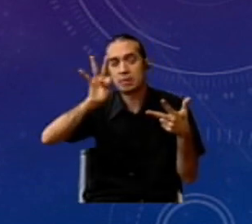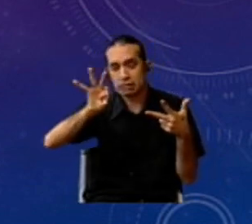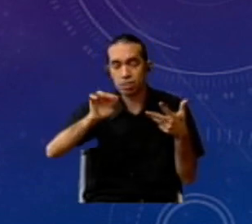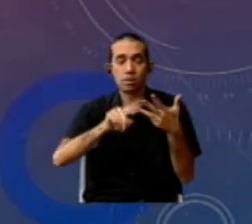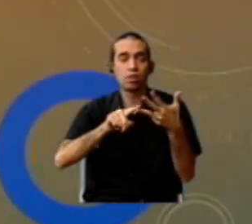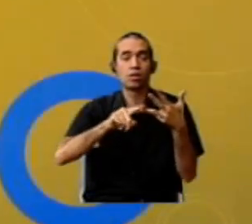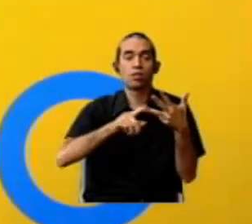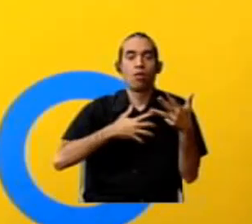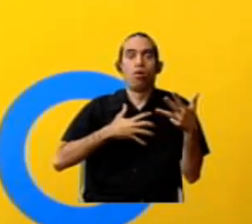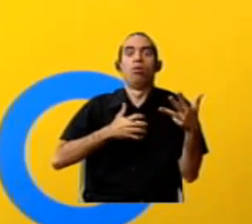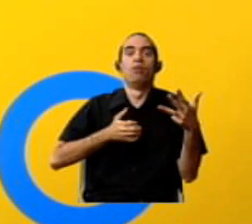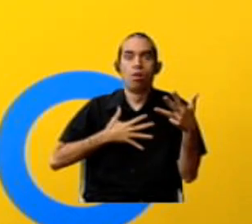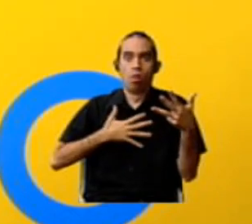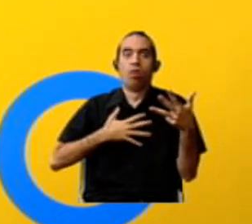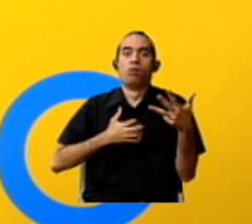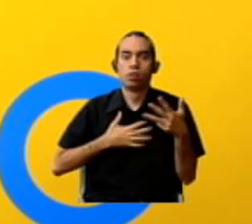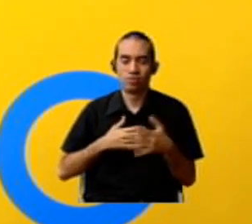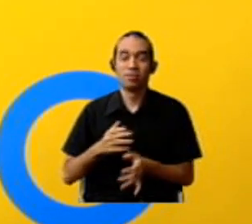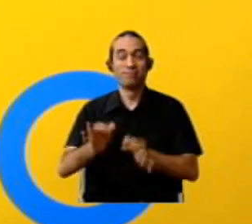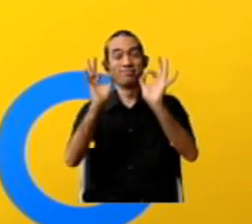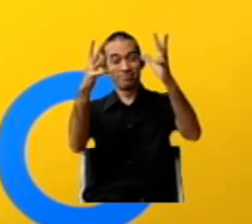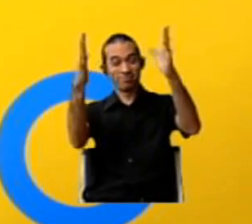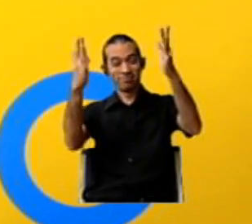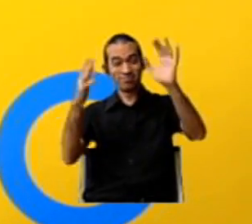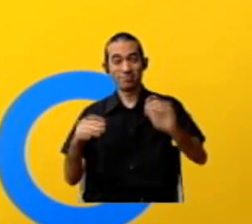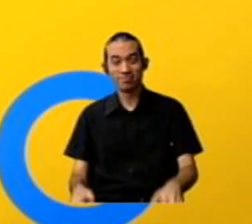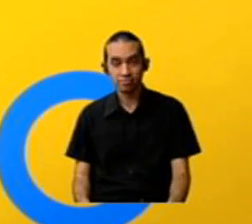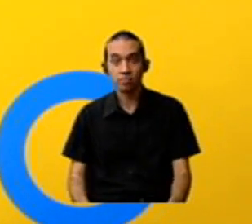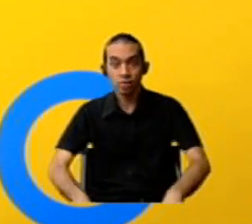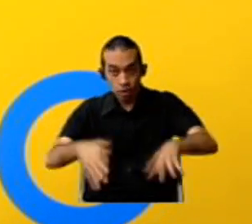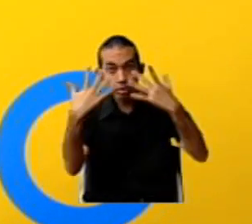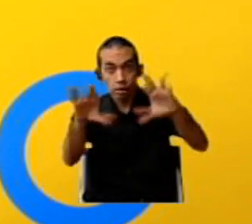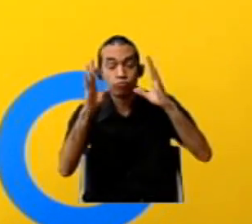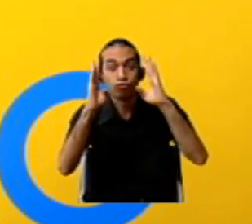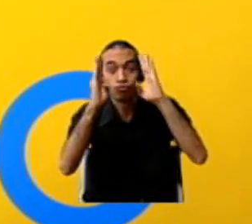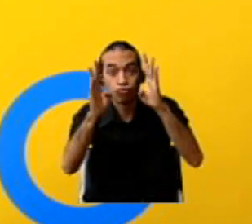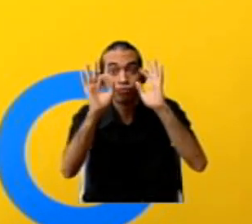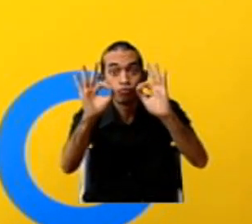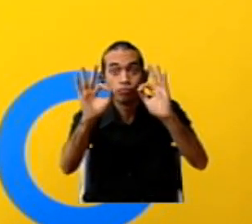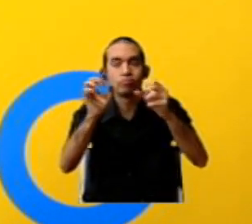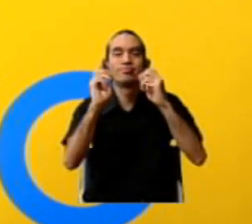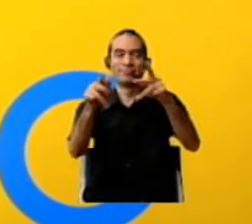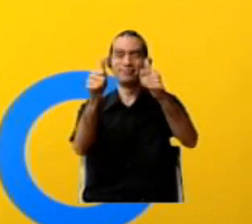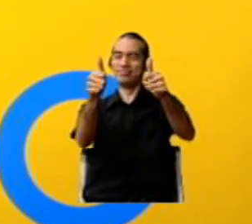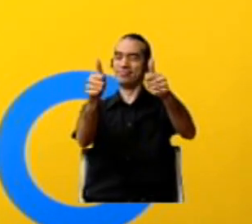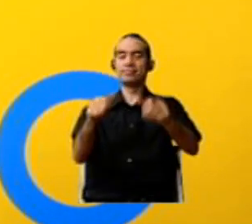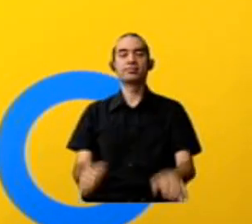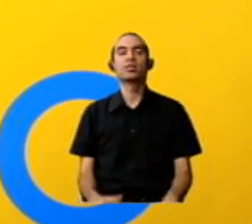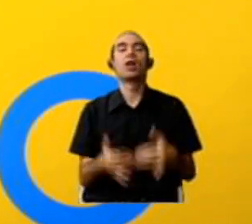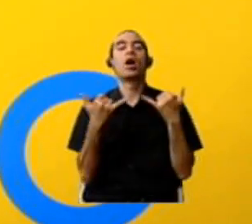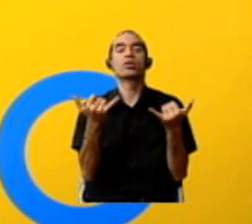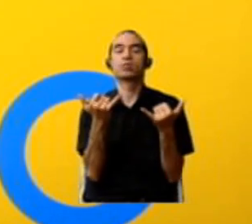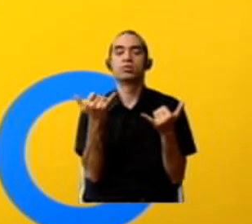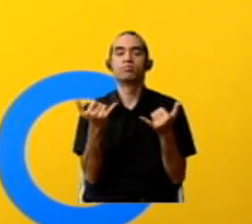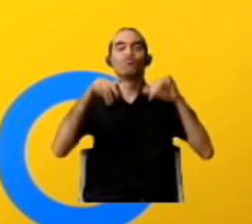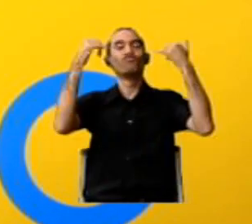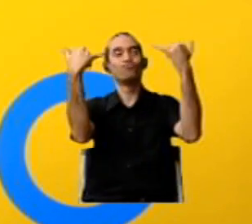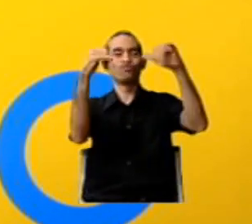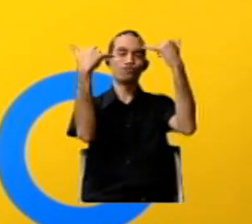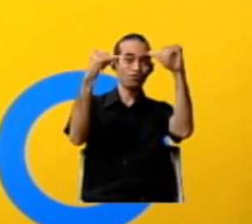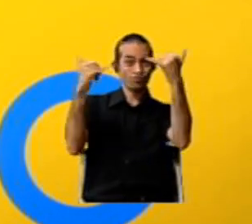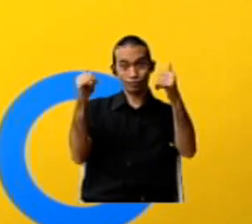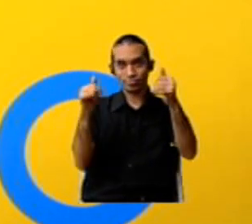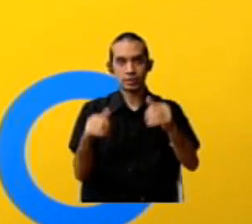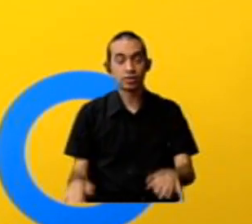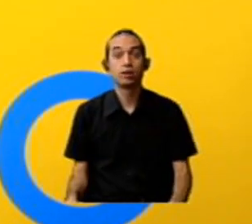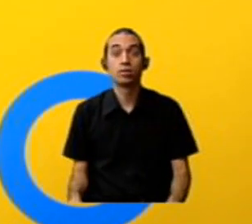Great job. Amazing. Did you pay attention? Okay, well, we are going to have a game.